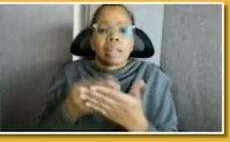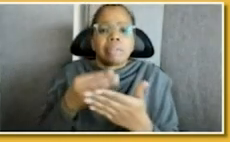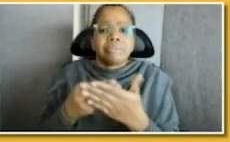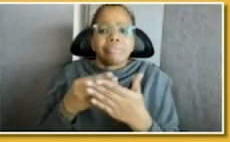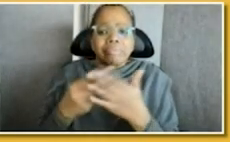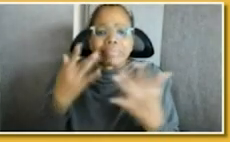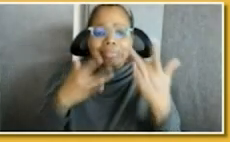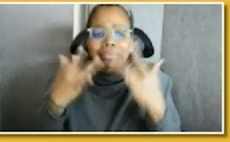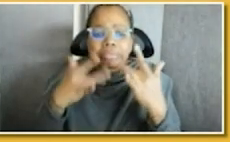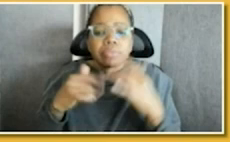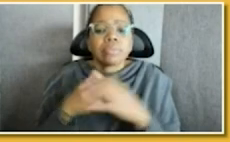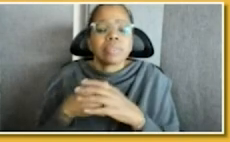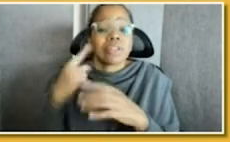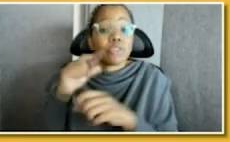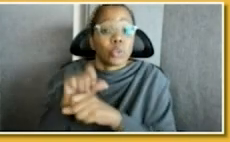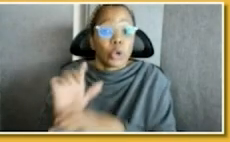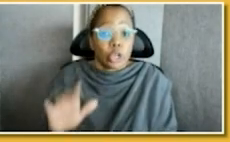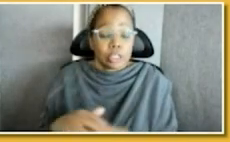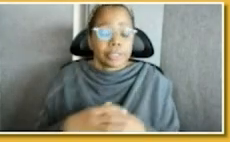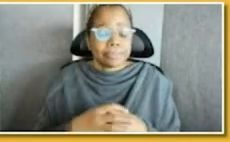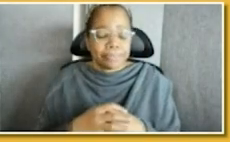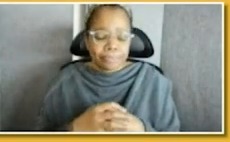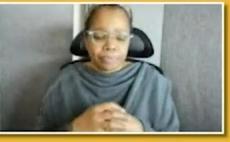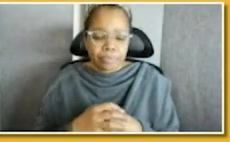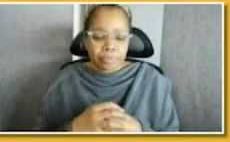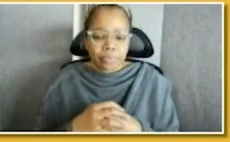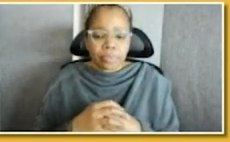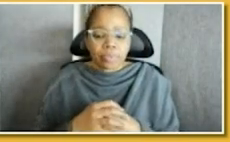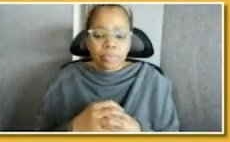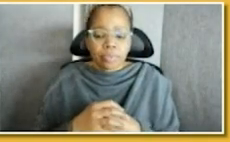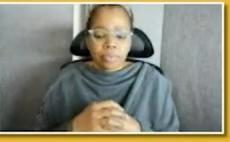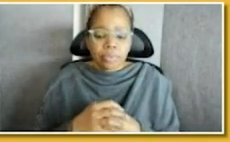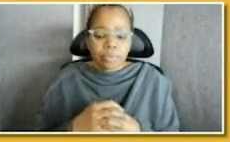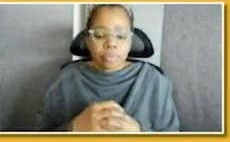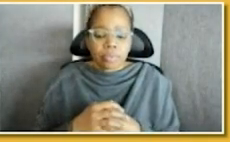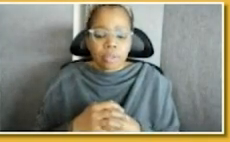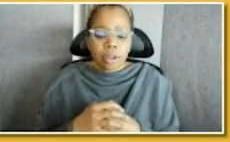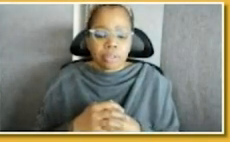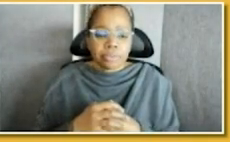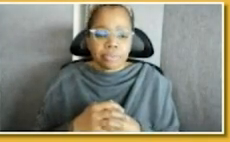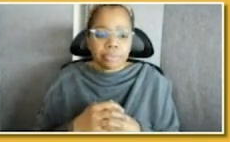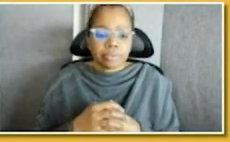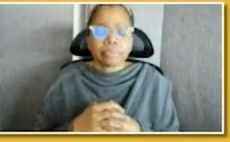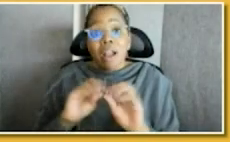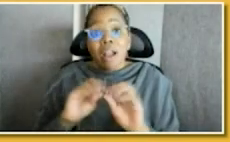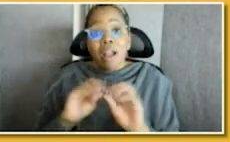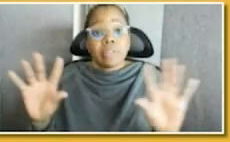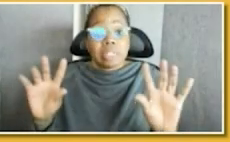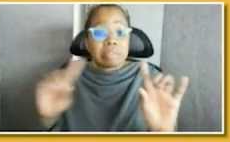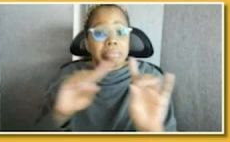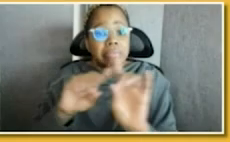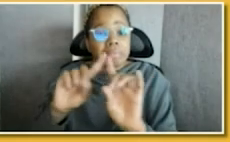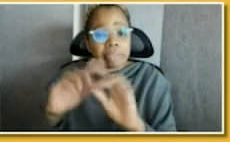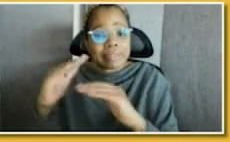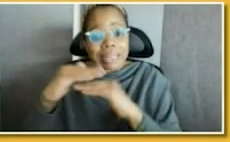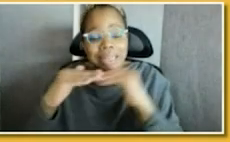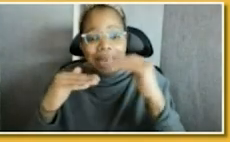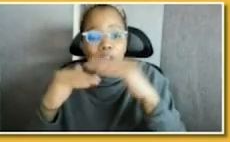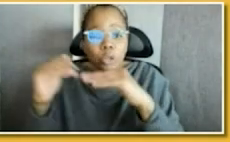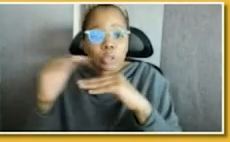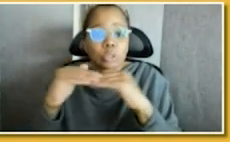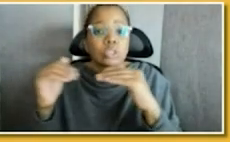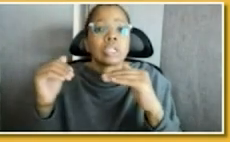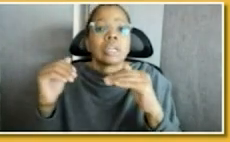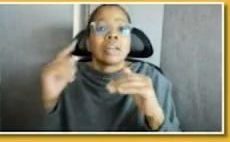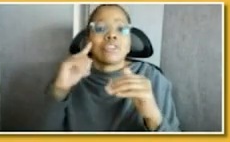for the workers. Given, you know, it's really obvious through this clip, right, there's all these different of how